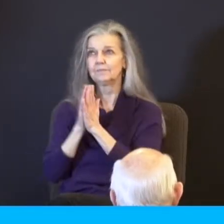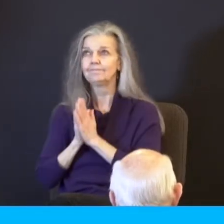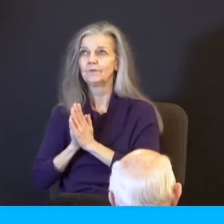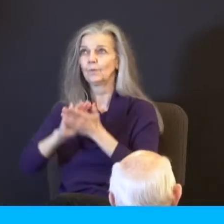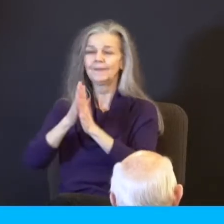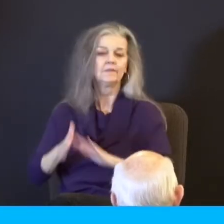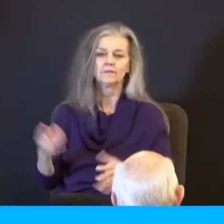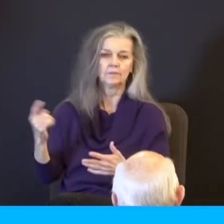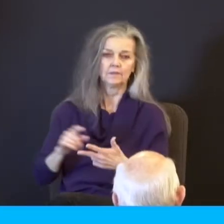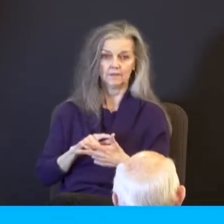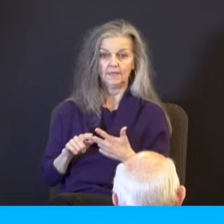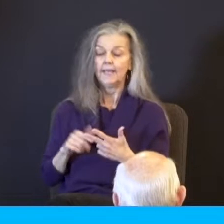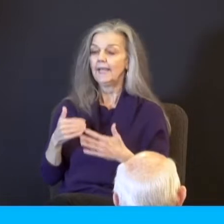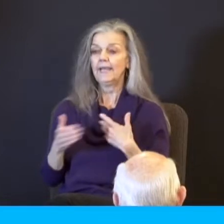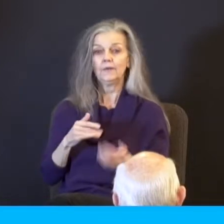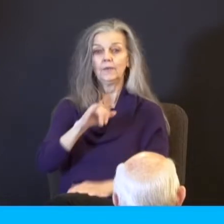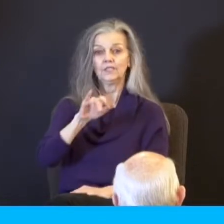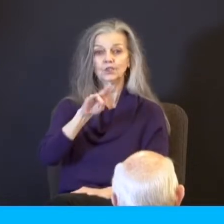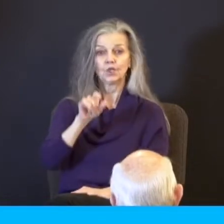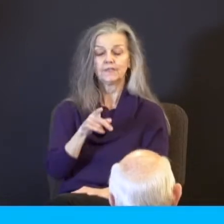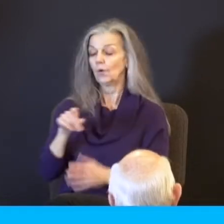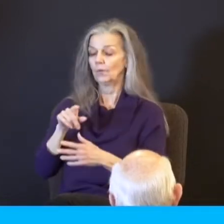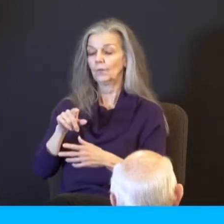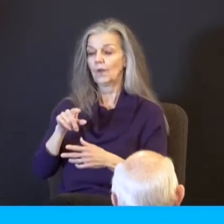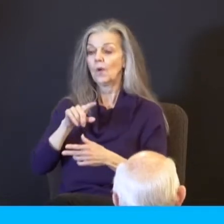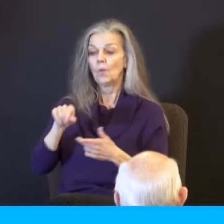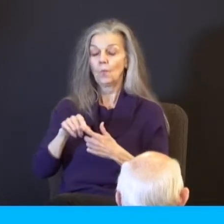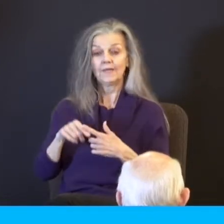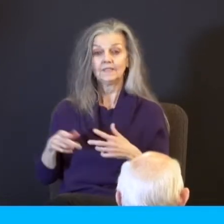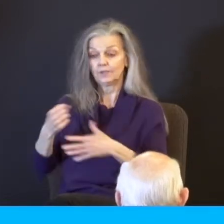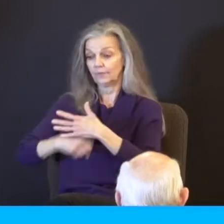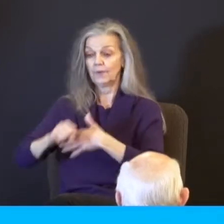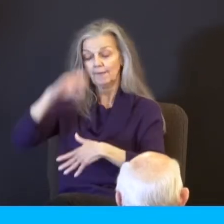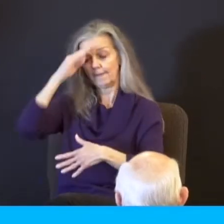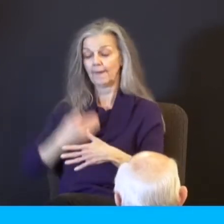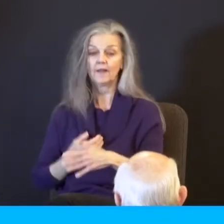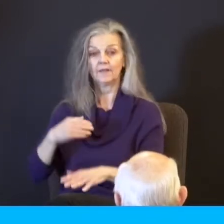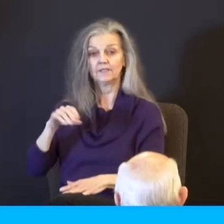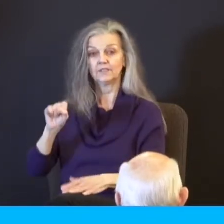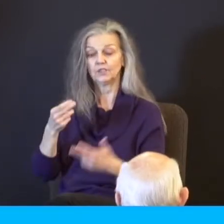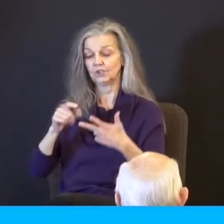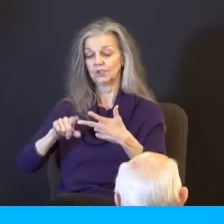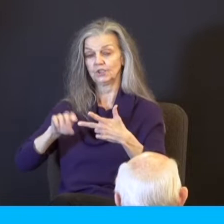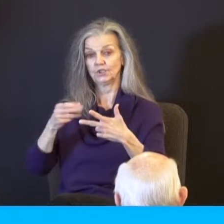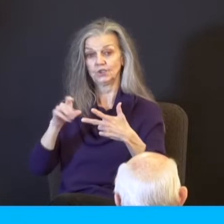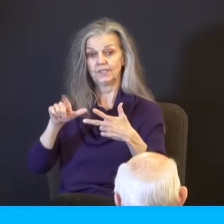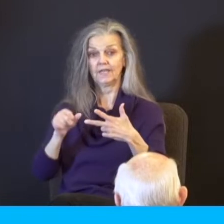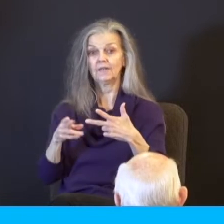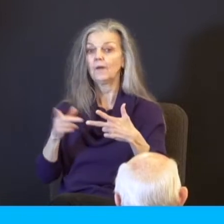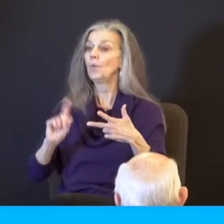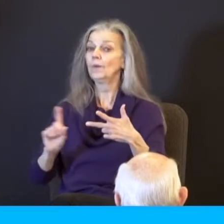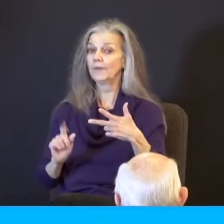peace. And he was at Chezib when she bare him. Chezib means deceitful or false.